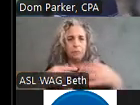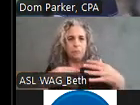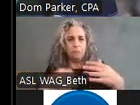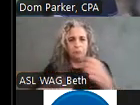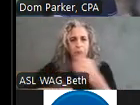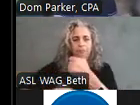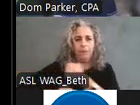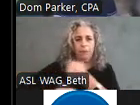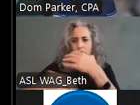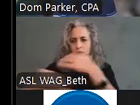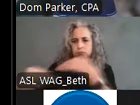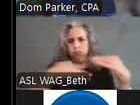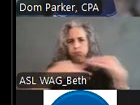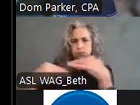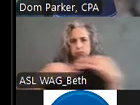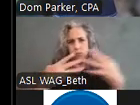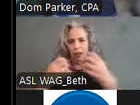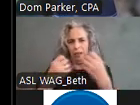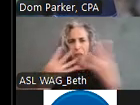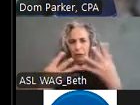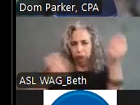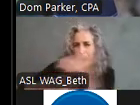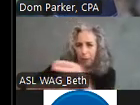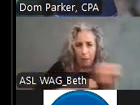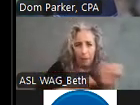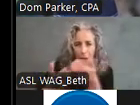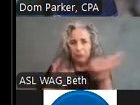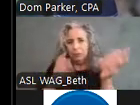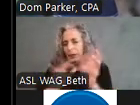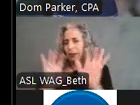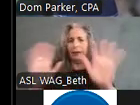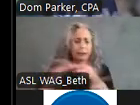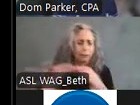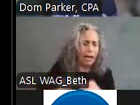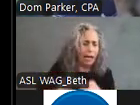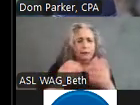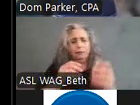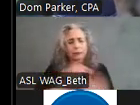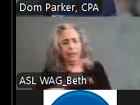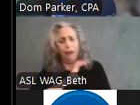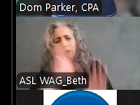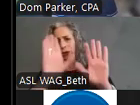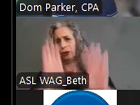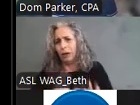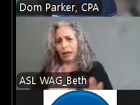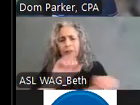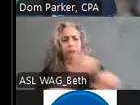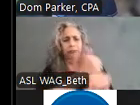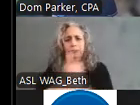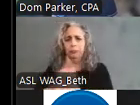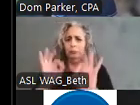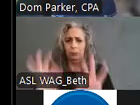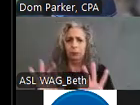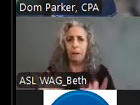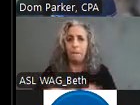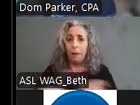lot of text as well. And the characters are fantastic. The overall layout is great. But Baldur's Gate 3